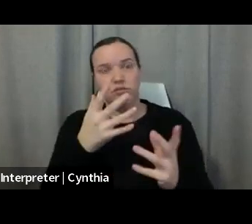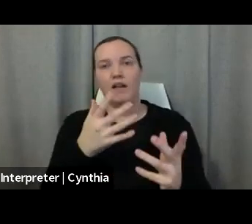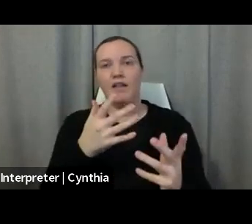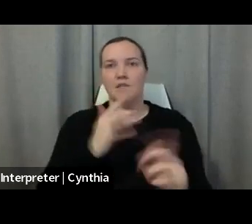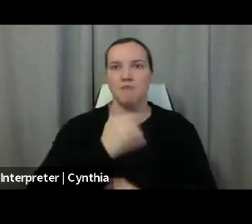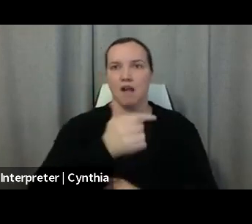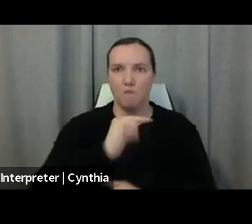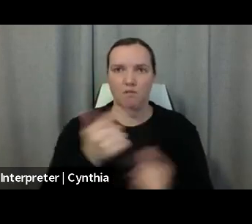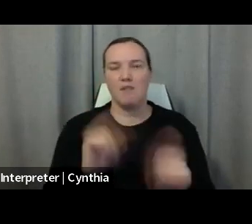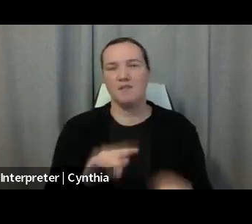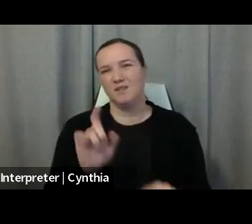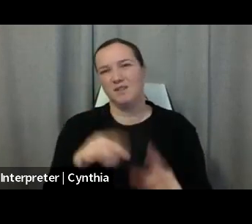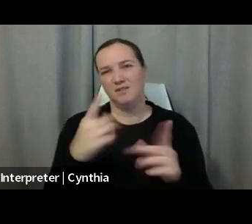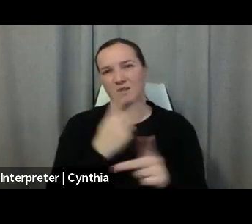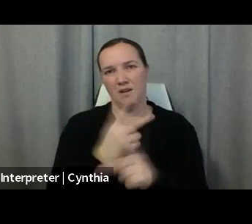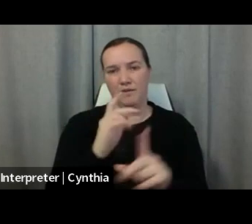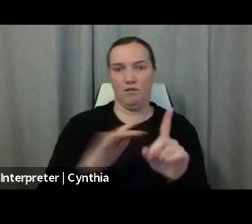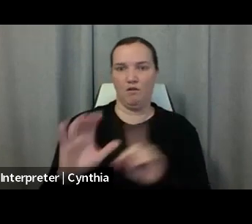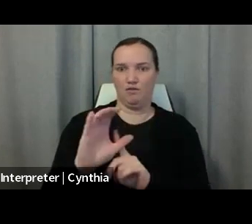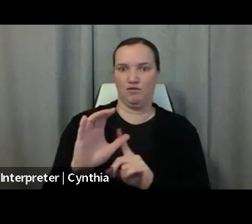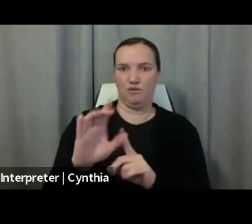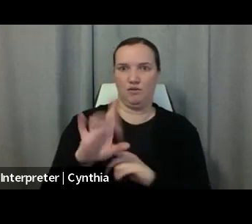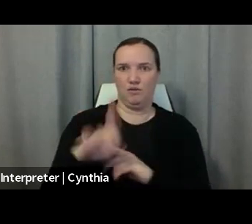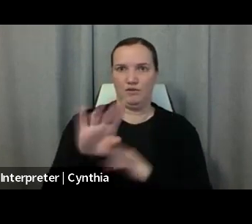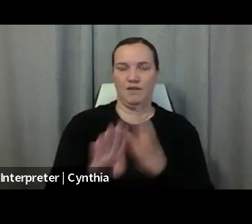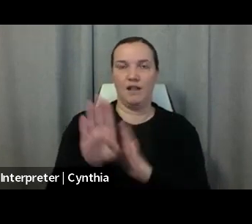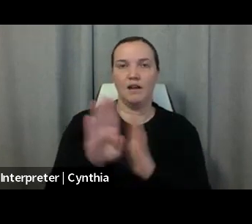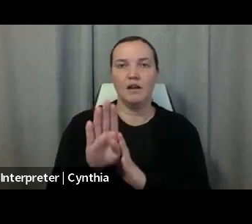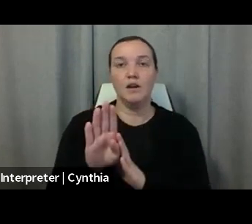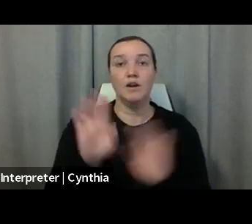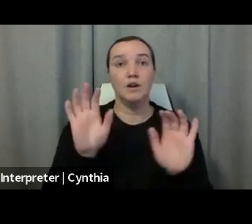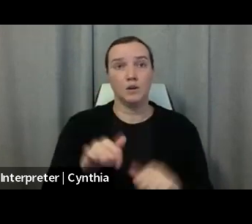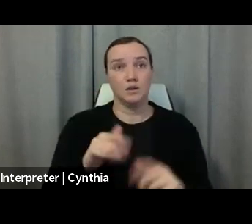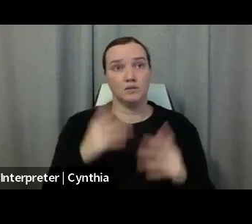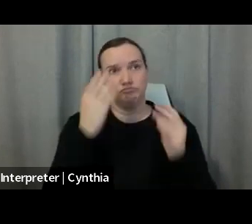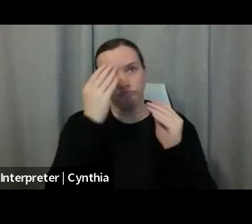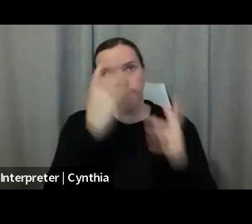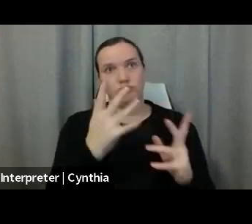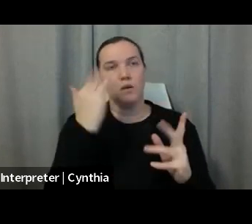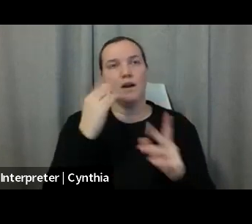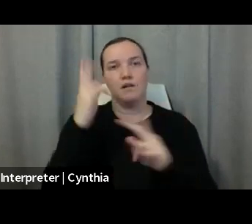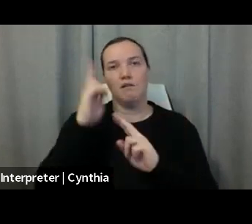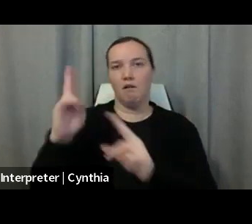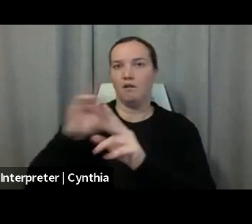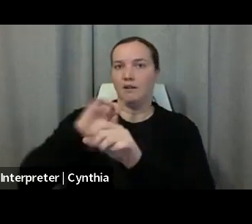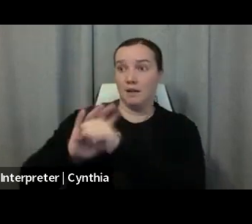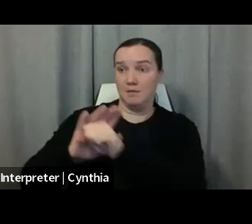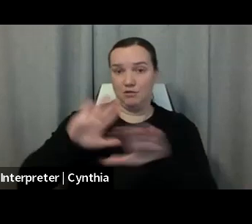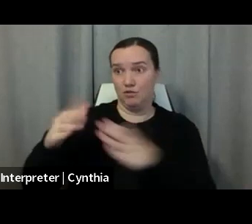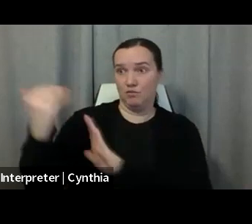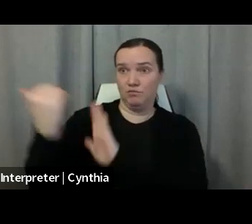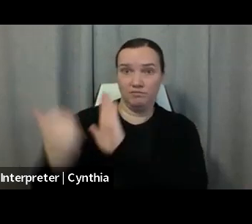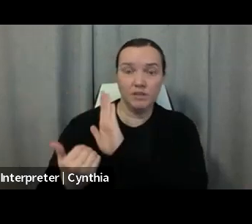we've created, so you can also frame the calling out assertively as part of, because you're honoring a commitment that we made as a group